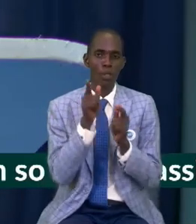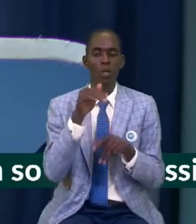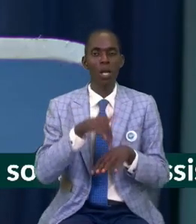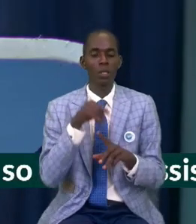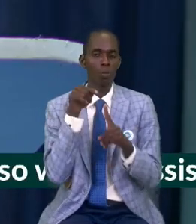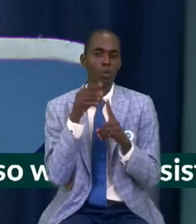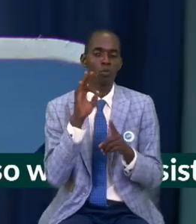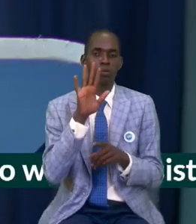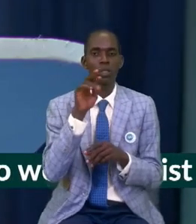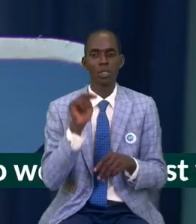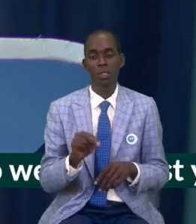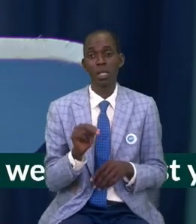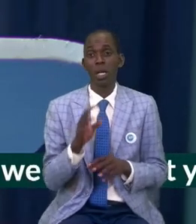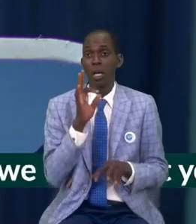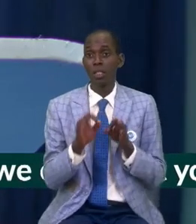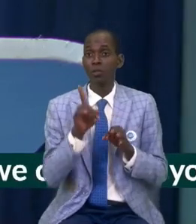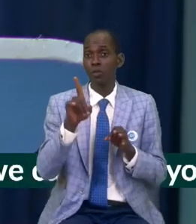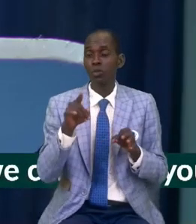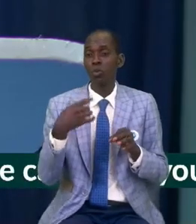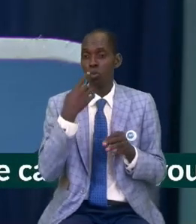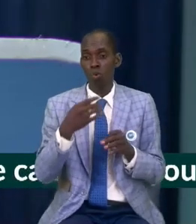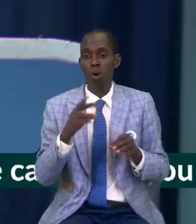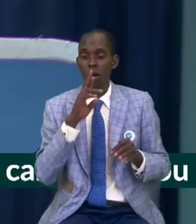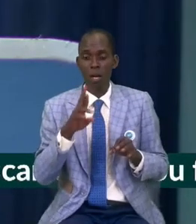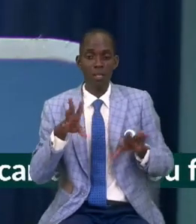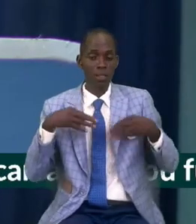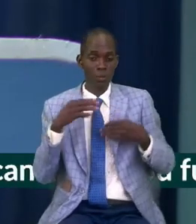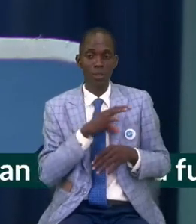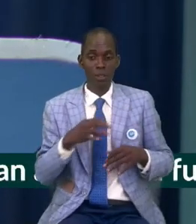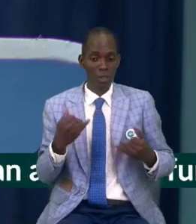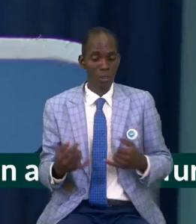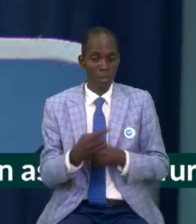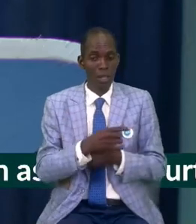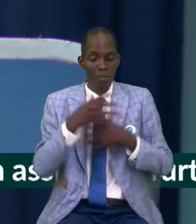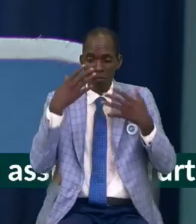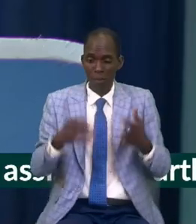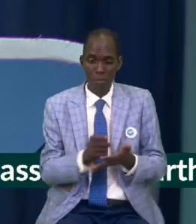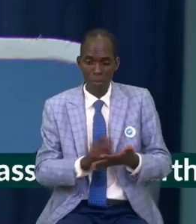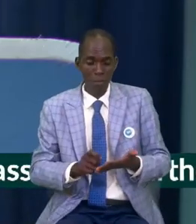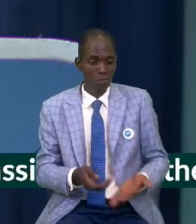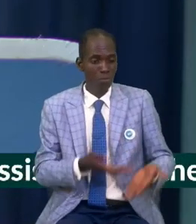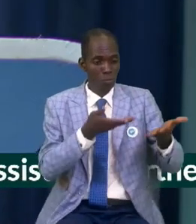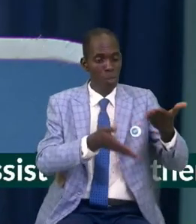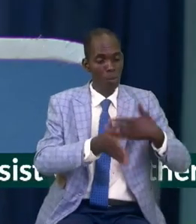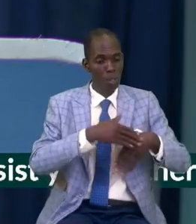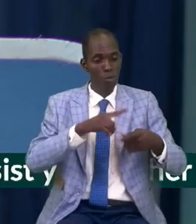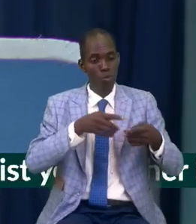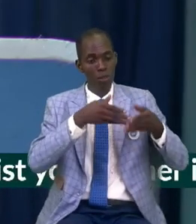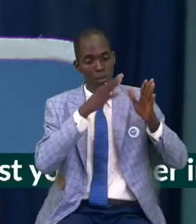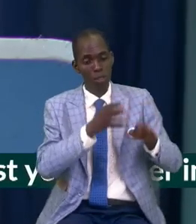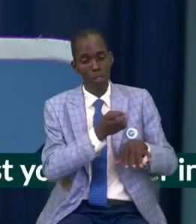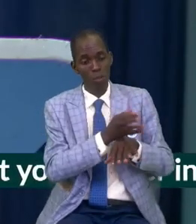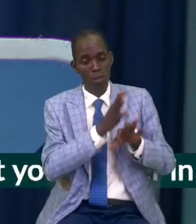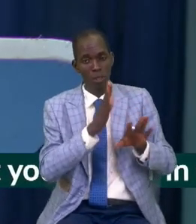your eyes and be praying and say, God, I've got the miracle of salvation. I need another miracle of healing,